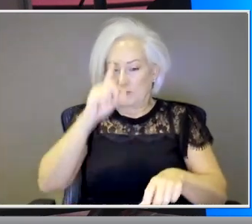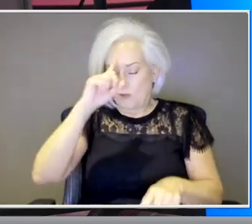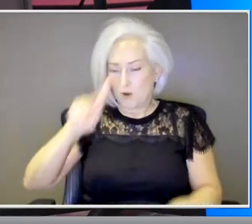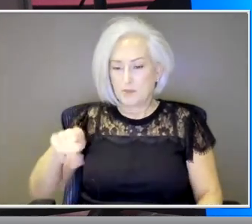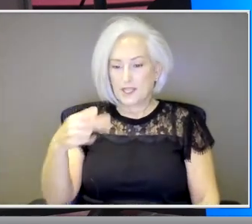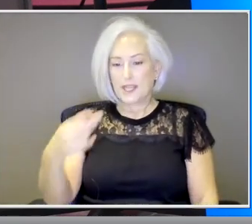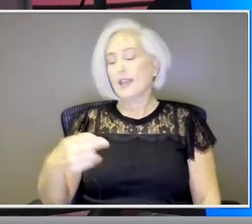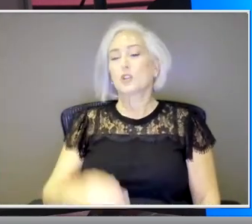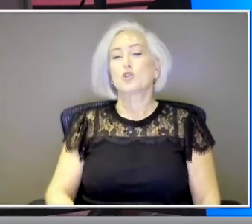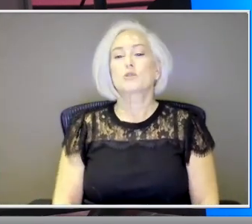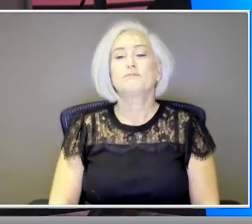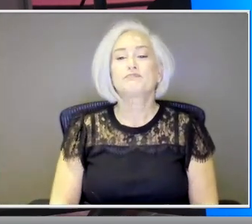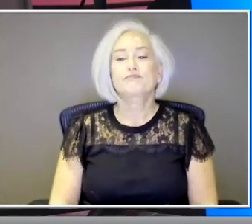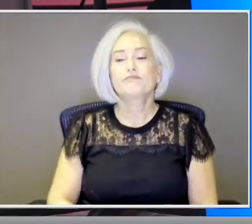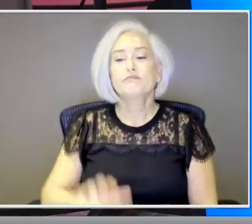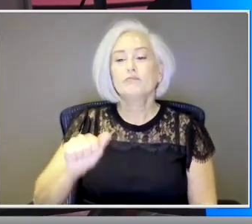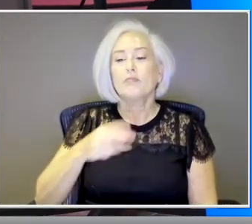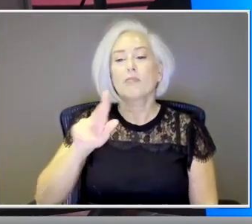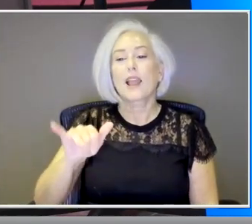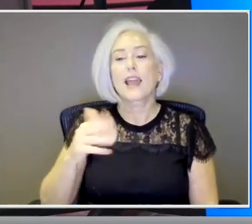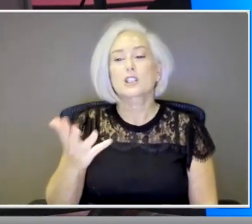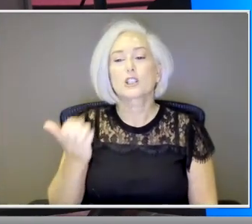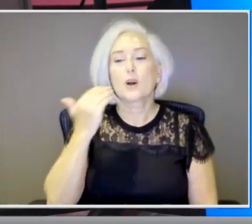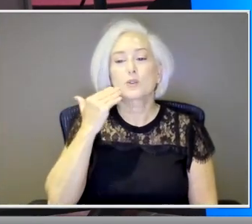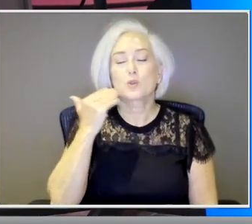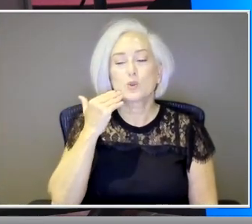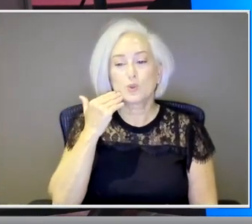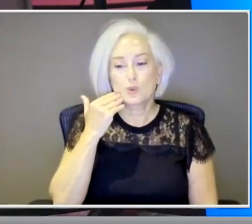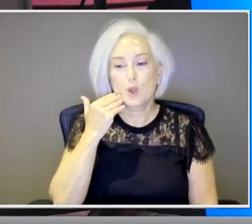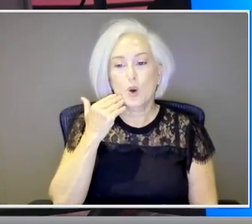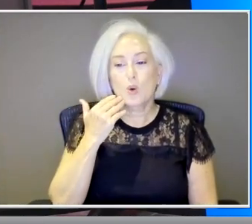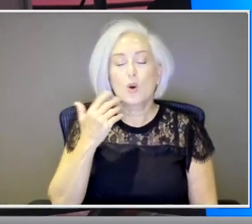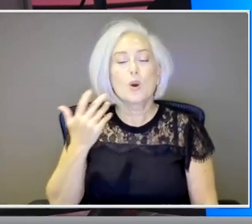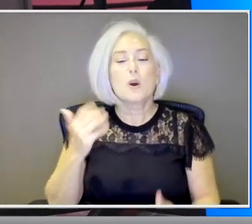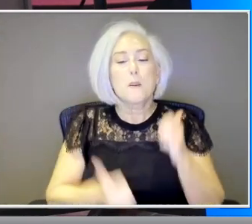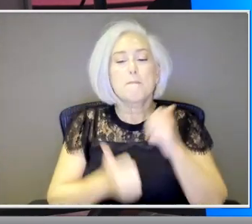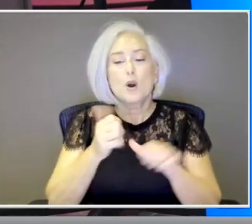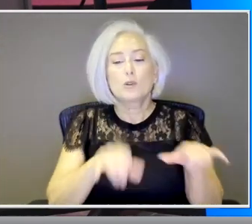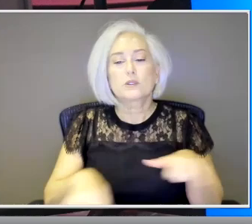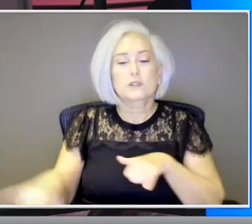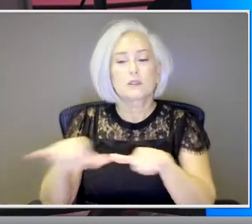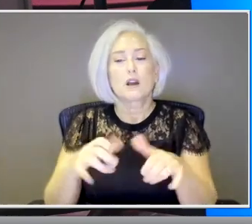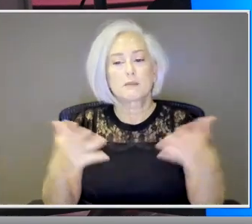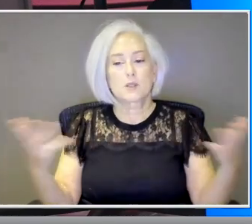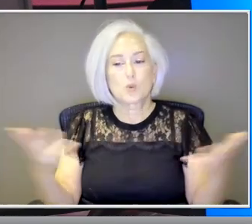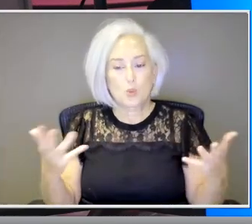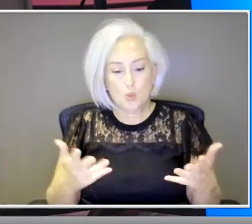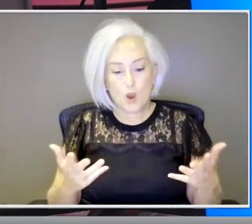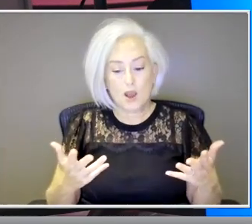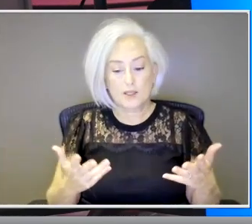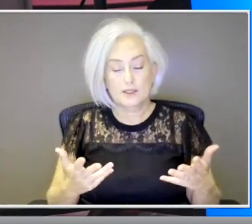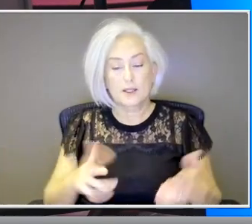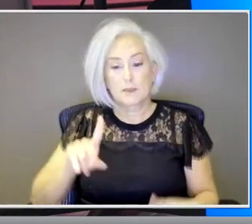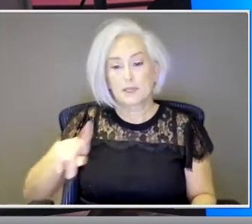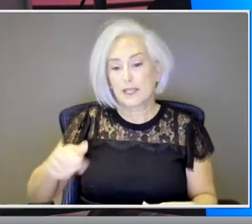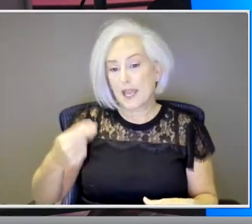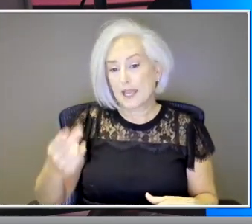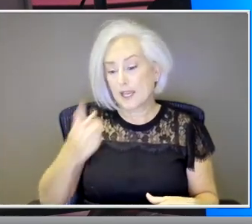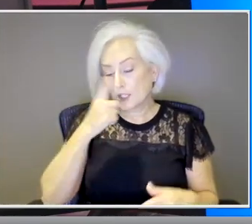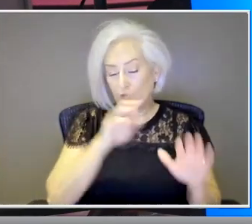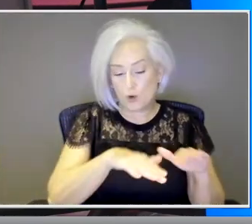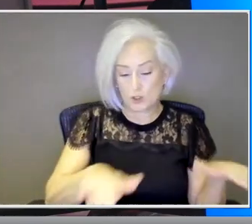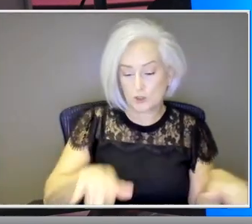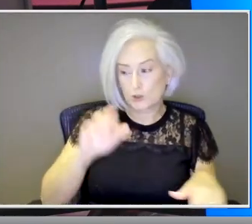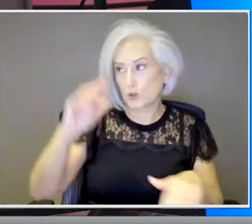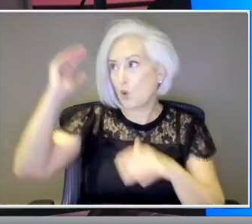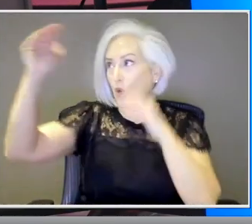this is a great question, what's more common, pulmonary hypertension in your pediatric patients or in adult patients? More in adults